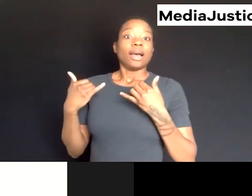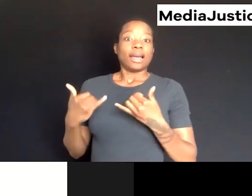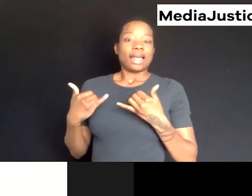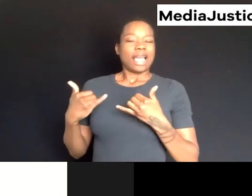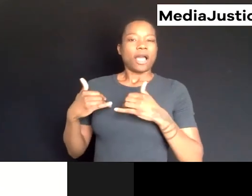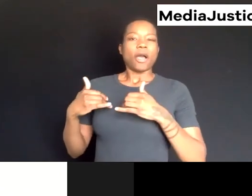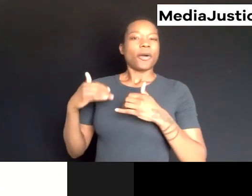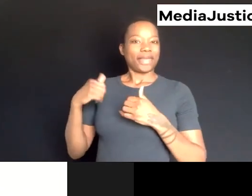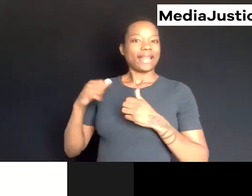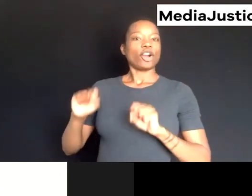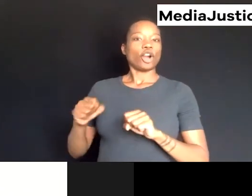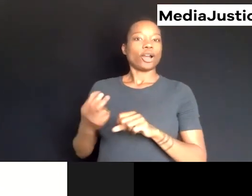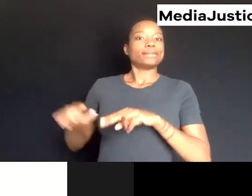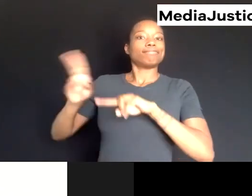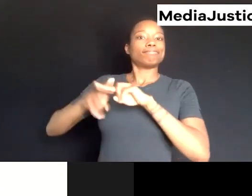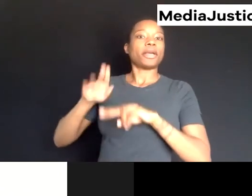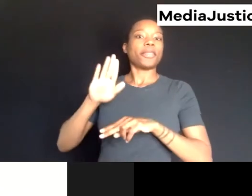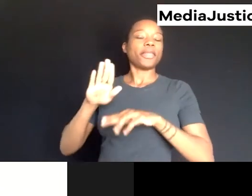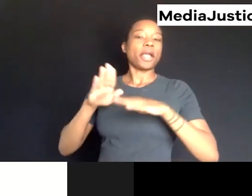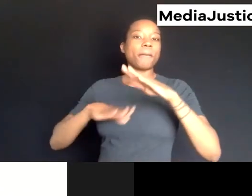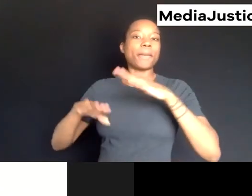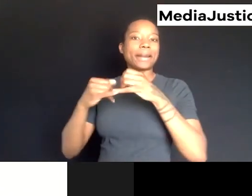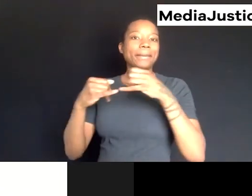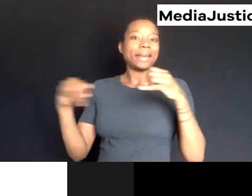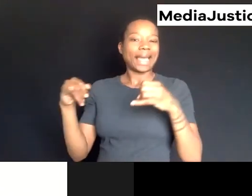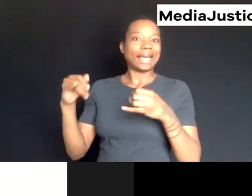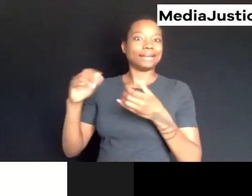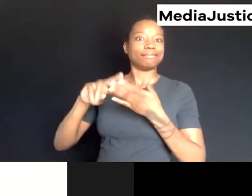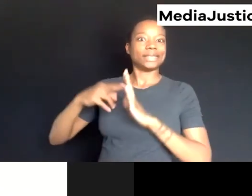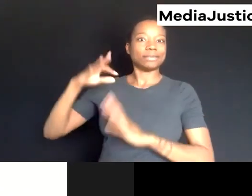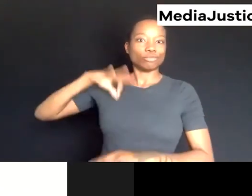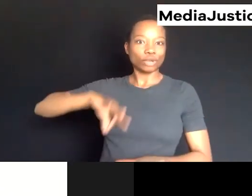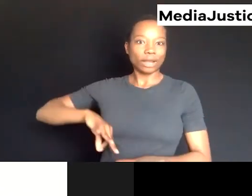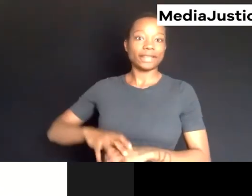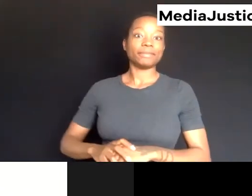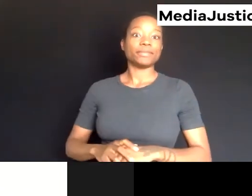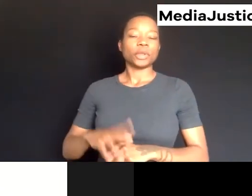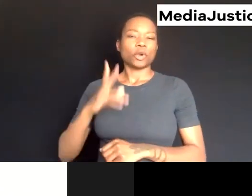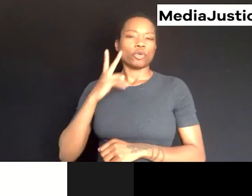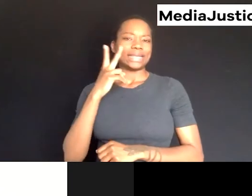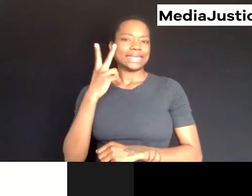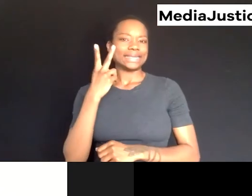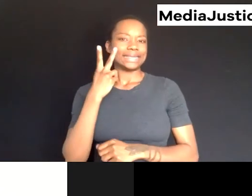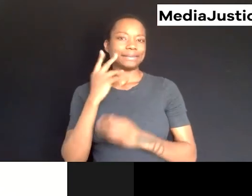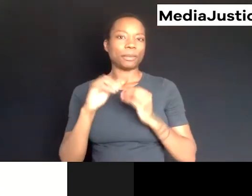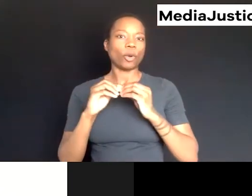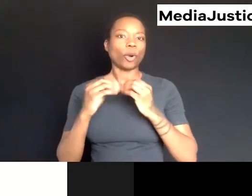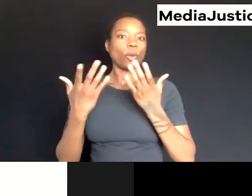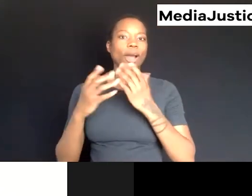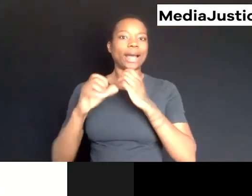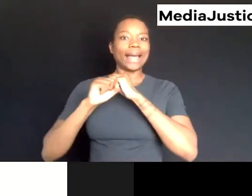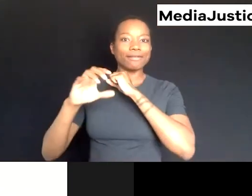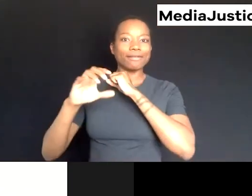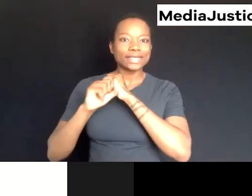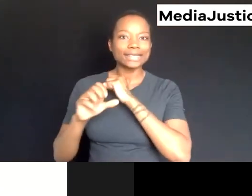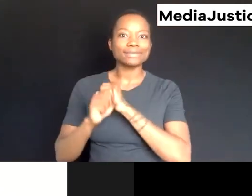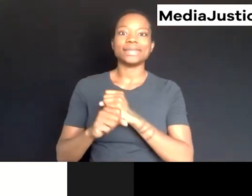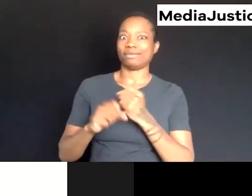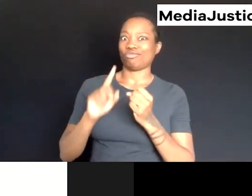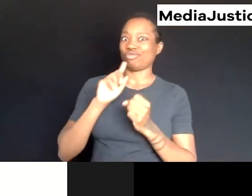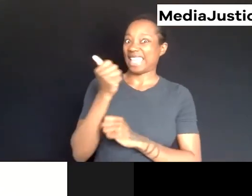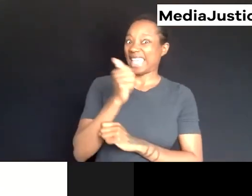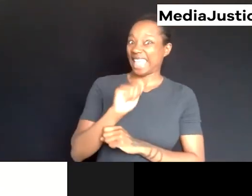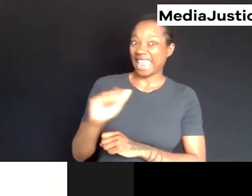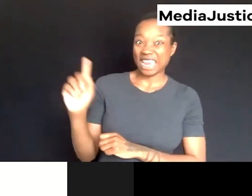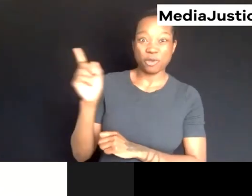But from about the 1950s on, the tobacco industry was the largest advertiser. And here on screen, on